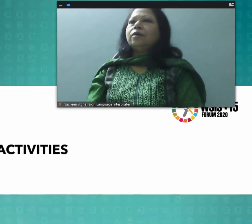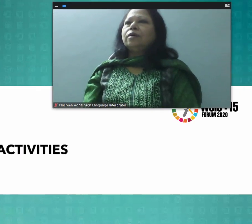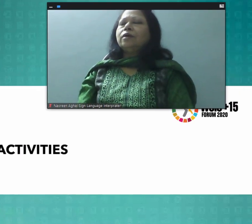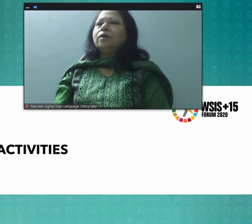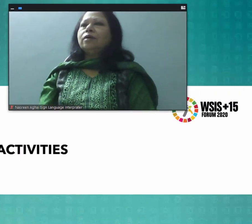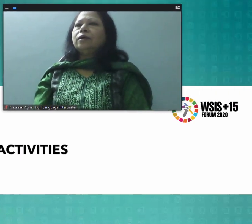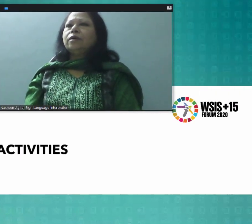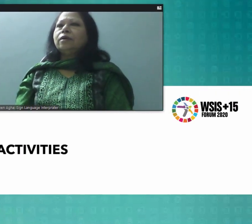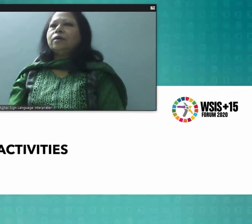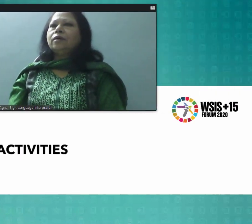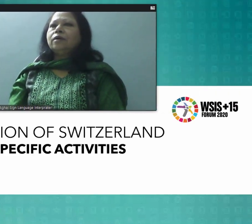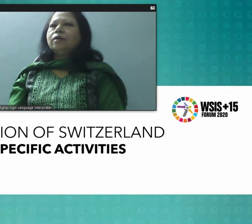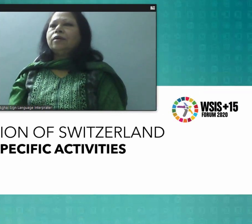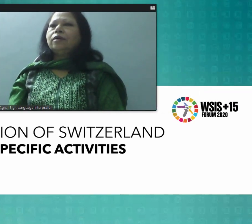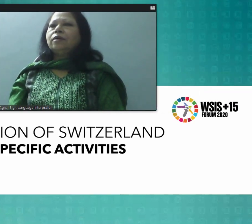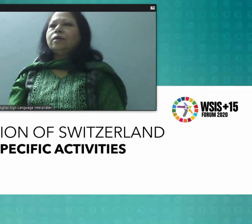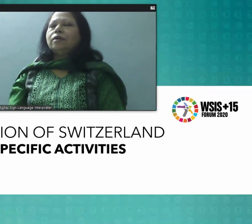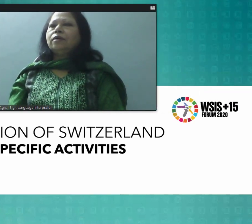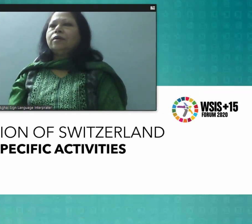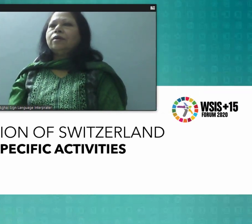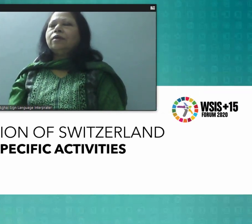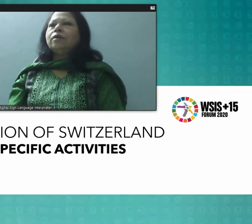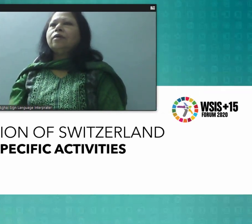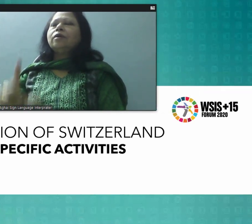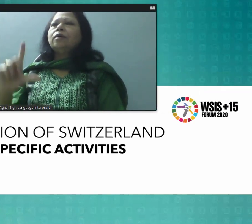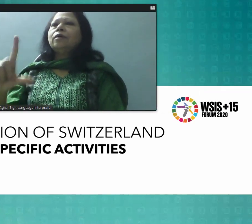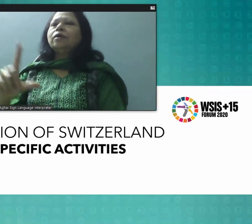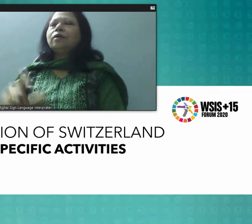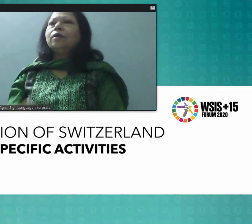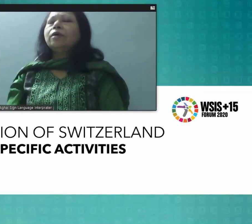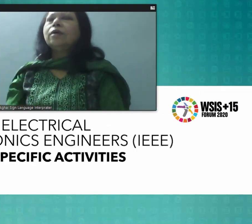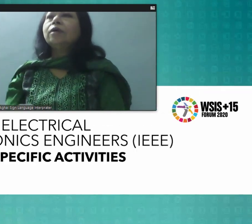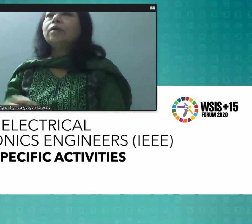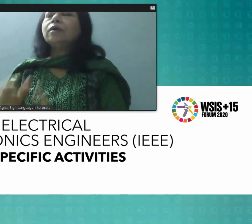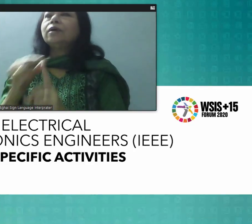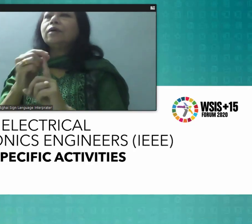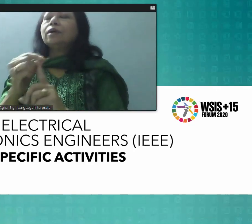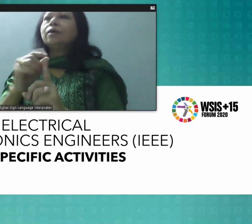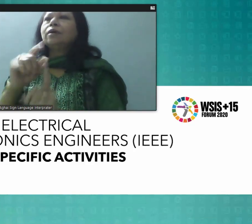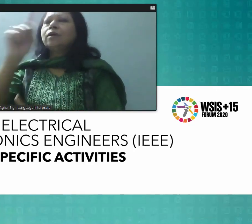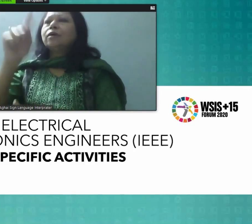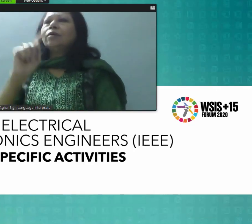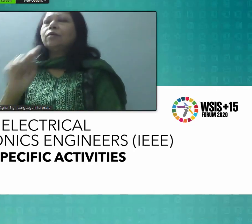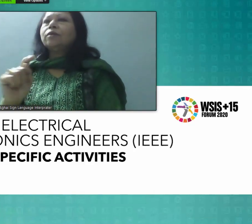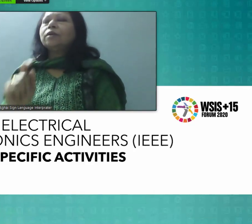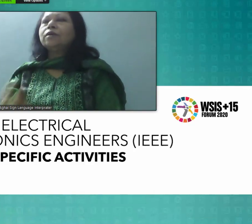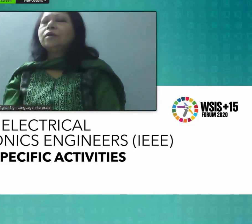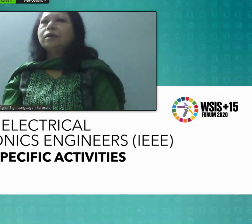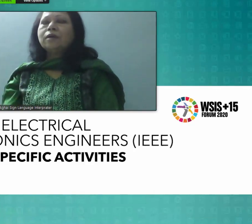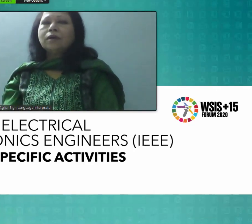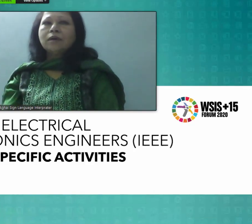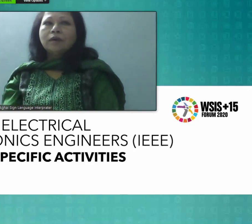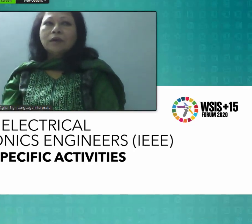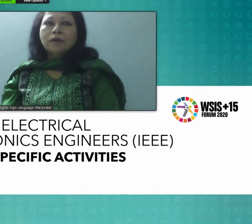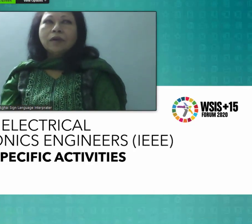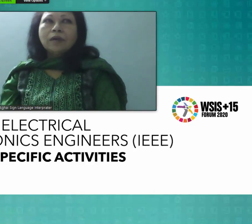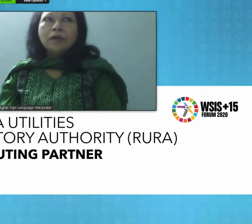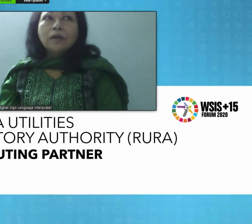Akbar, please. Yes, Lubna. There is a very important question here.